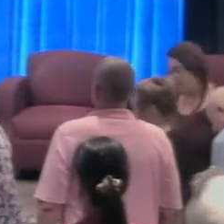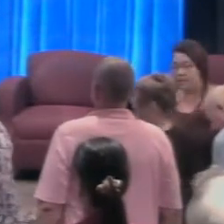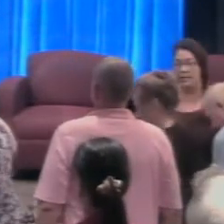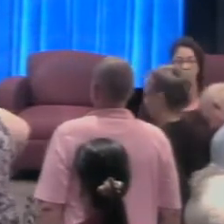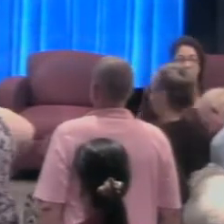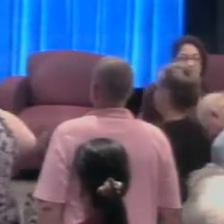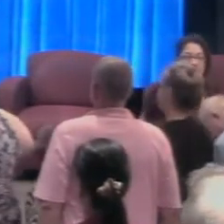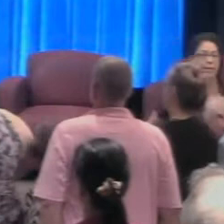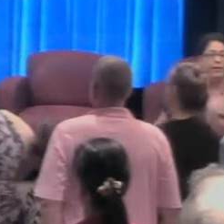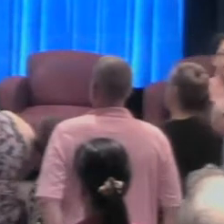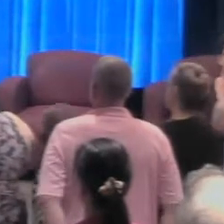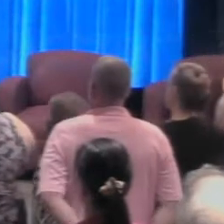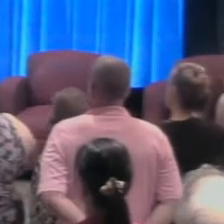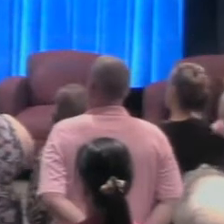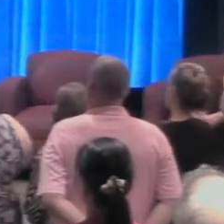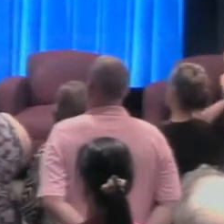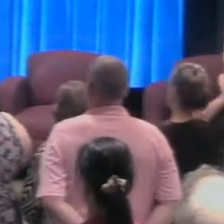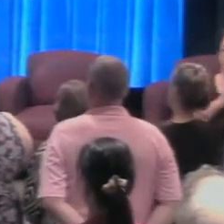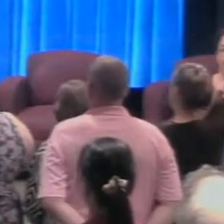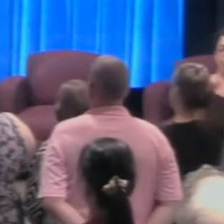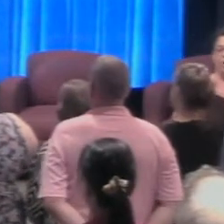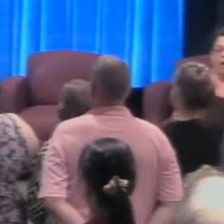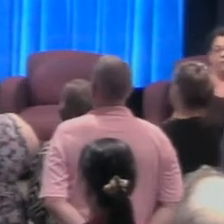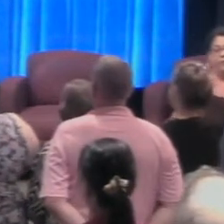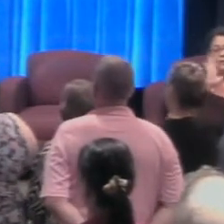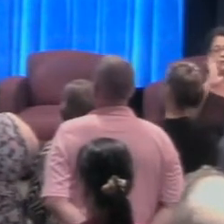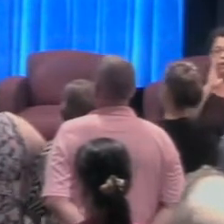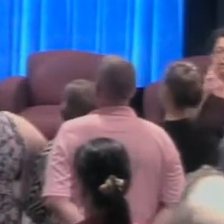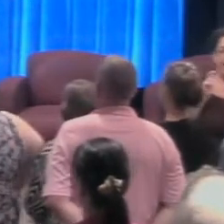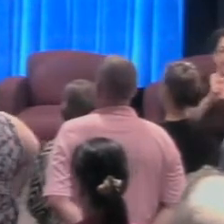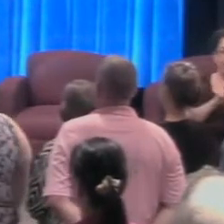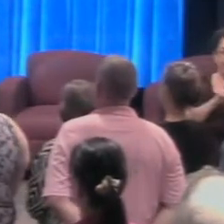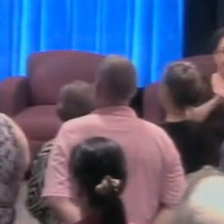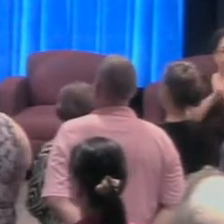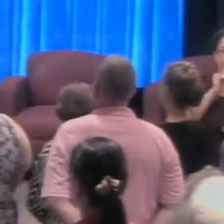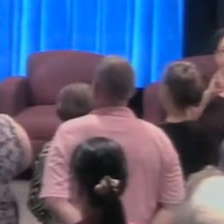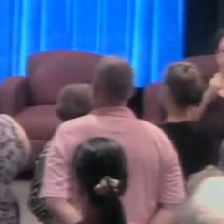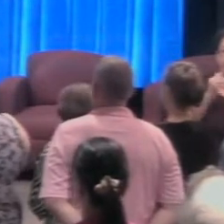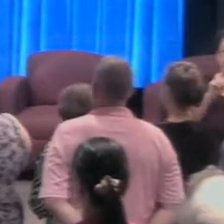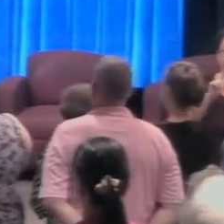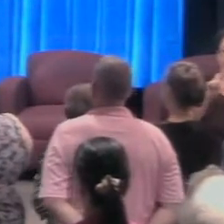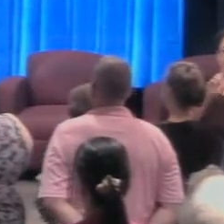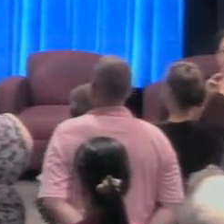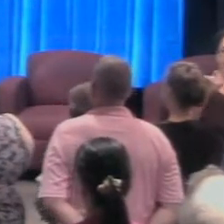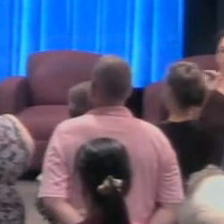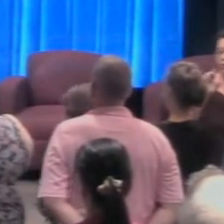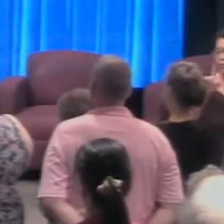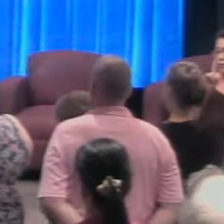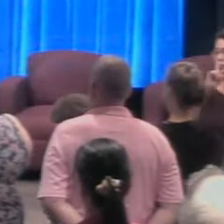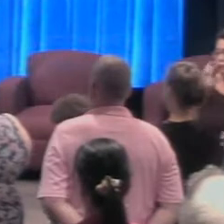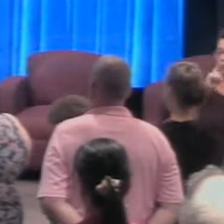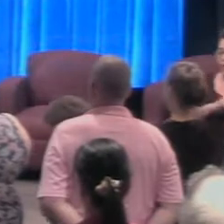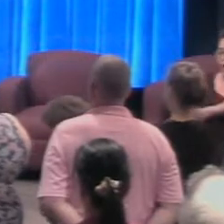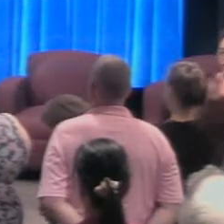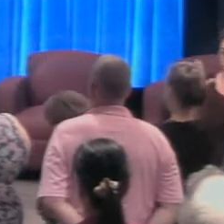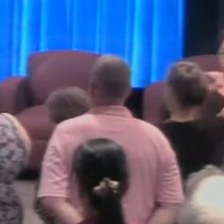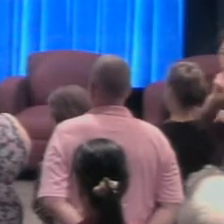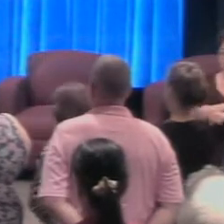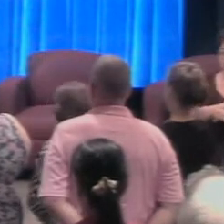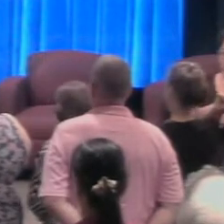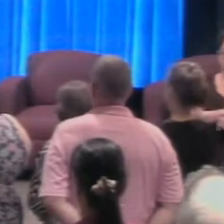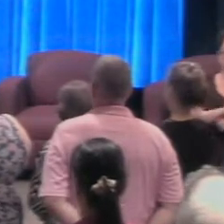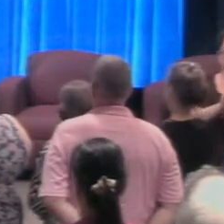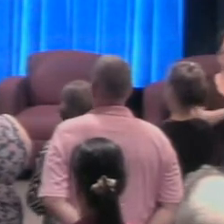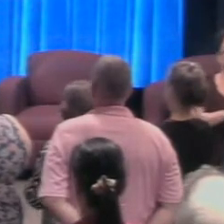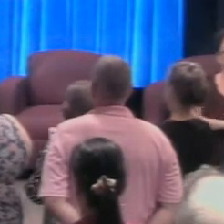Department of the Air Force presents the Outstanding Civilian Career Service Award to Janet L. Miller in recognition of her distinguished performance in support of the